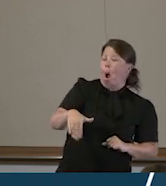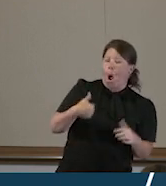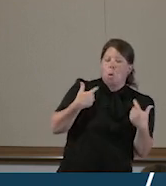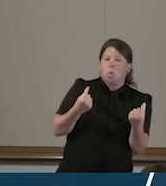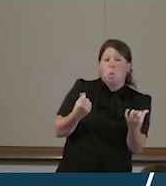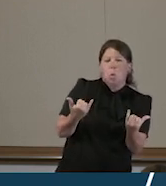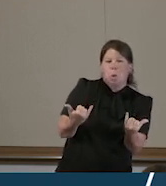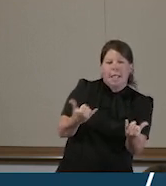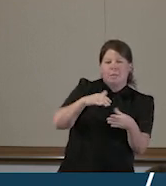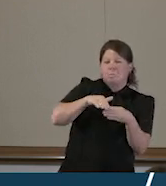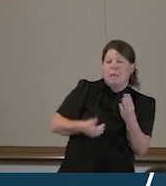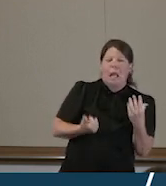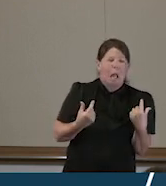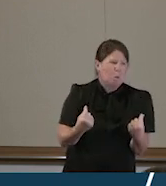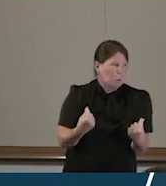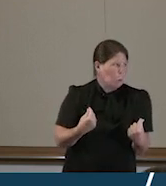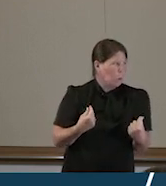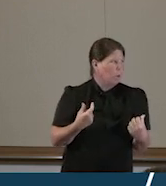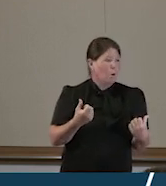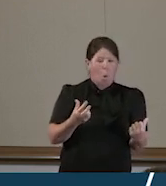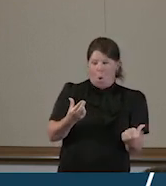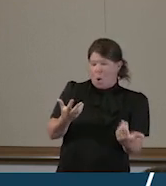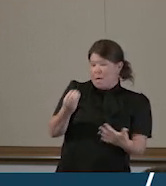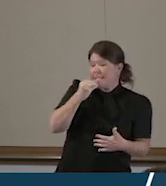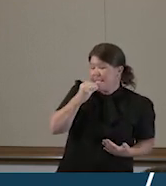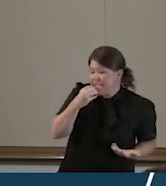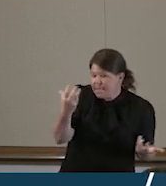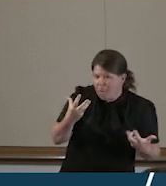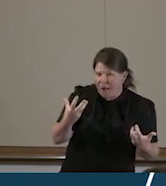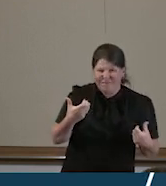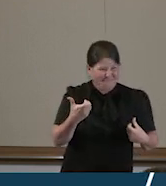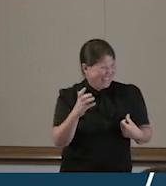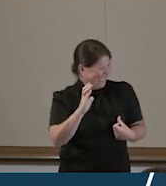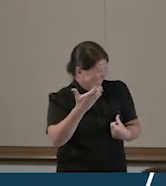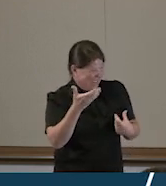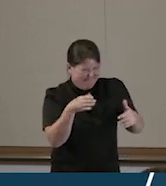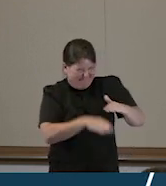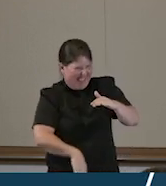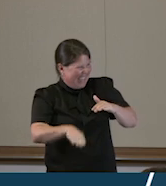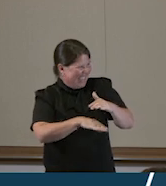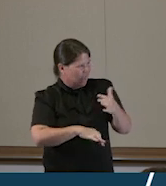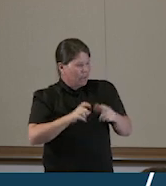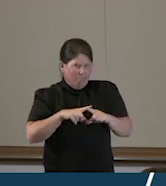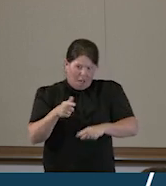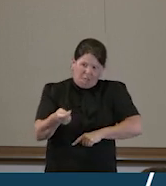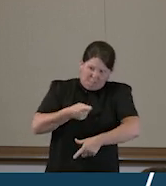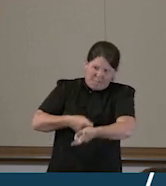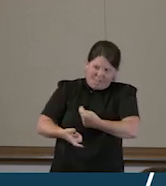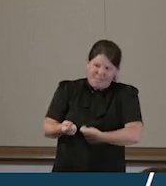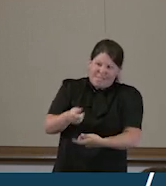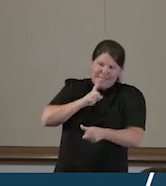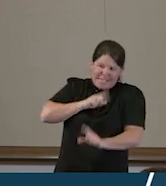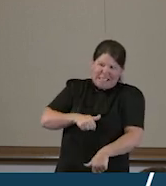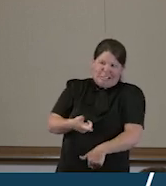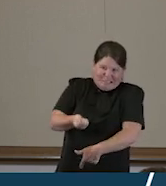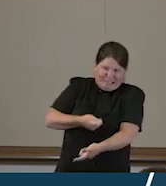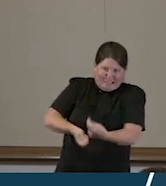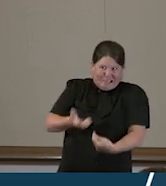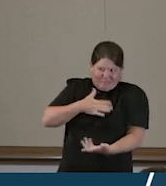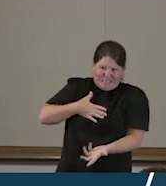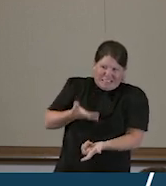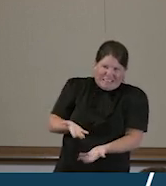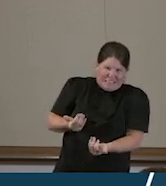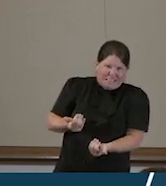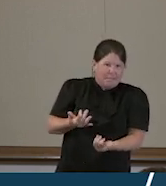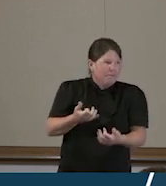even things that are just very basic, sometimes it's like pulling teeth to get an answer. Okay. So because I'm his parent and I'm